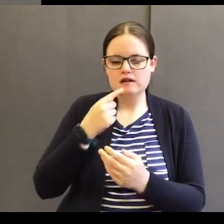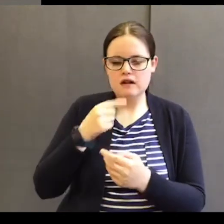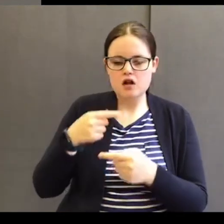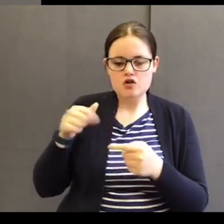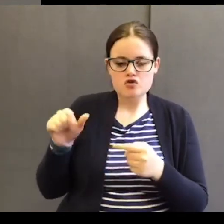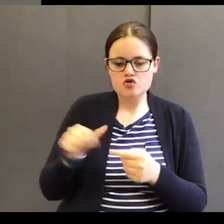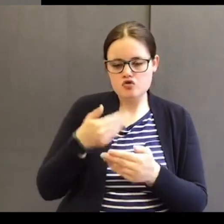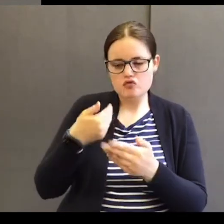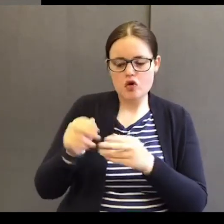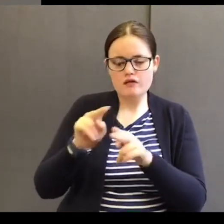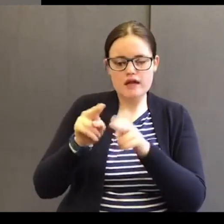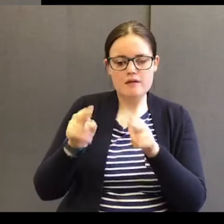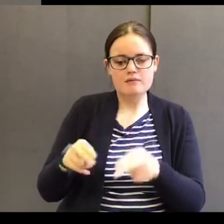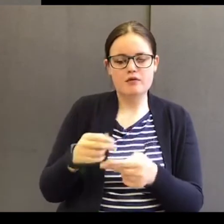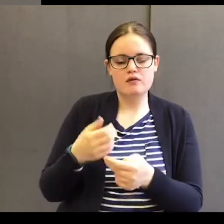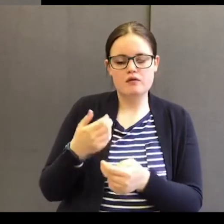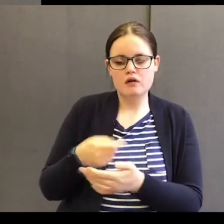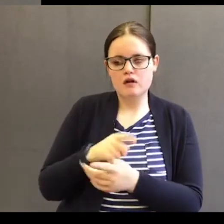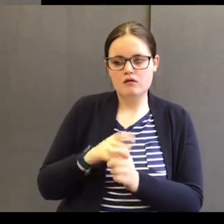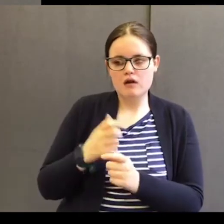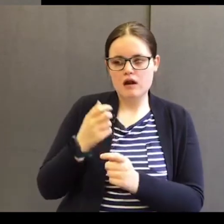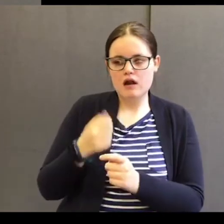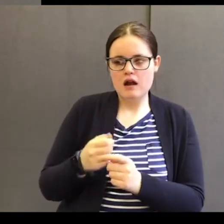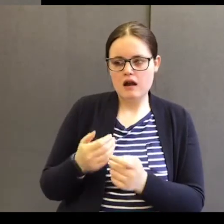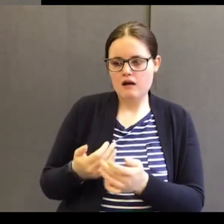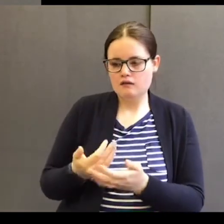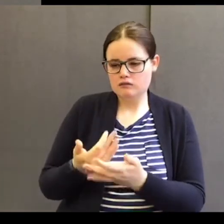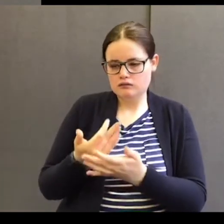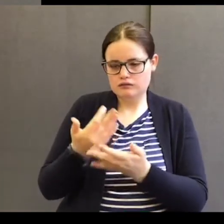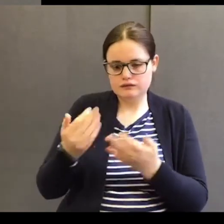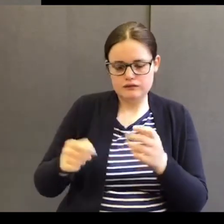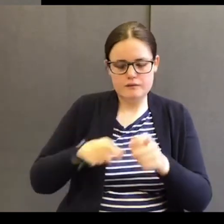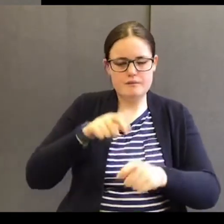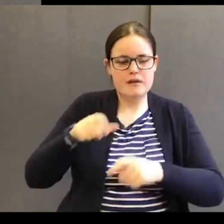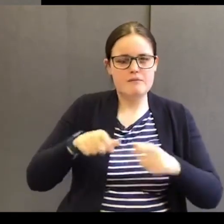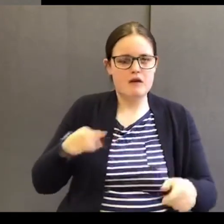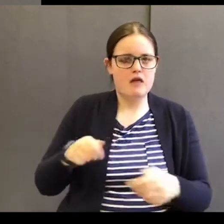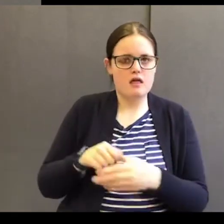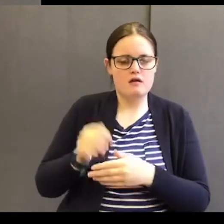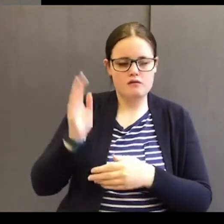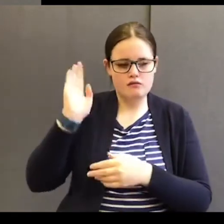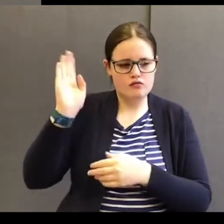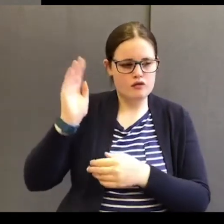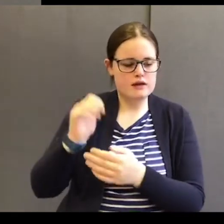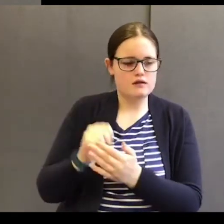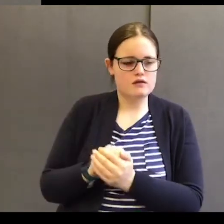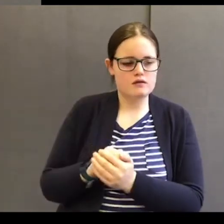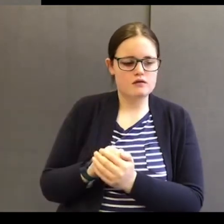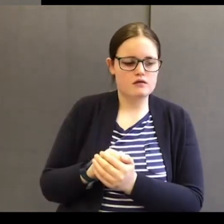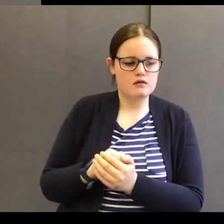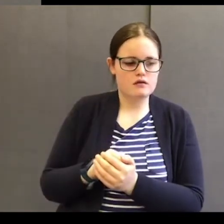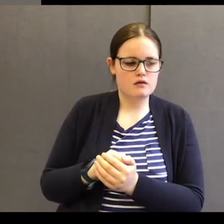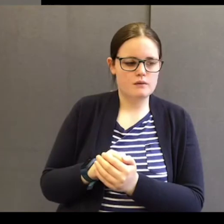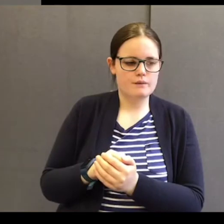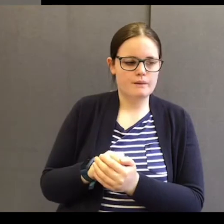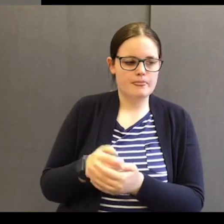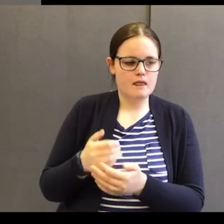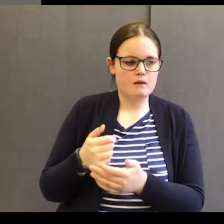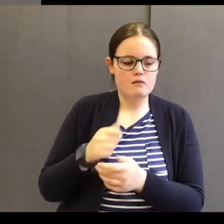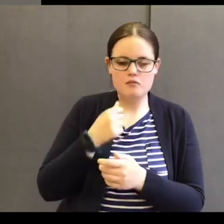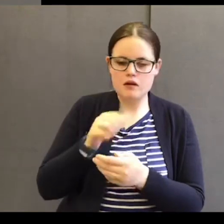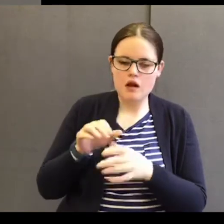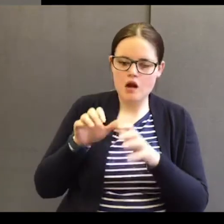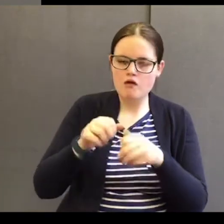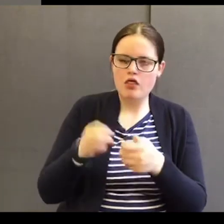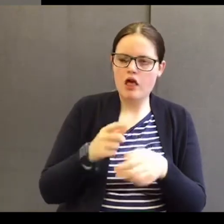say, let's go to the temple where we've got the maximum possibility of